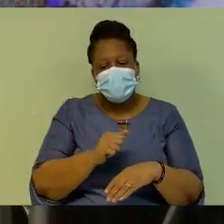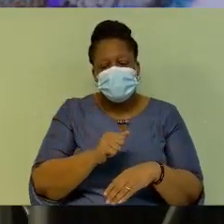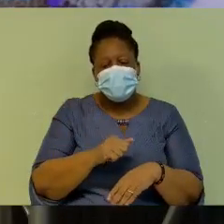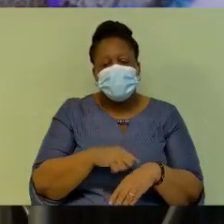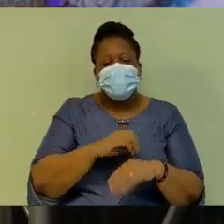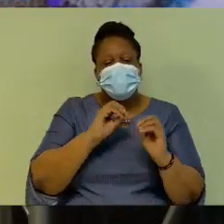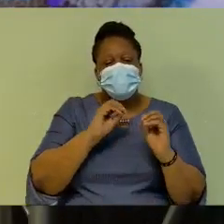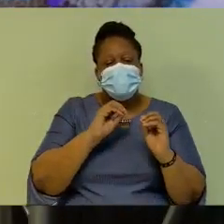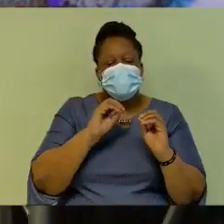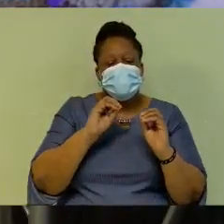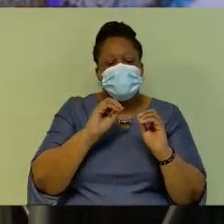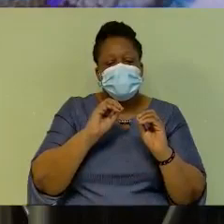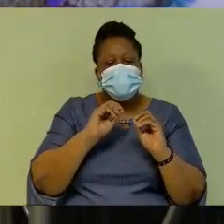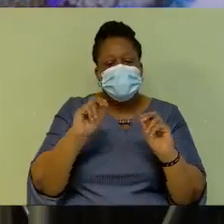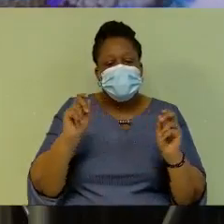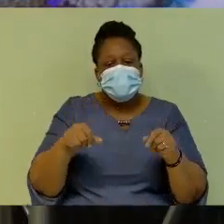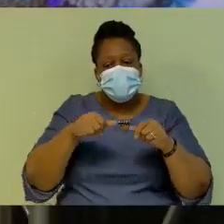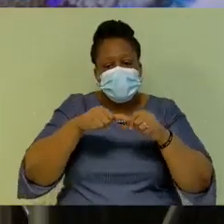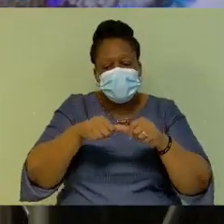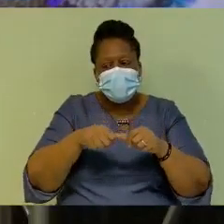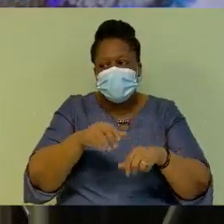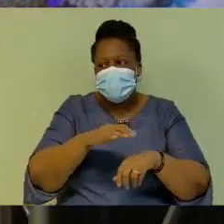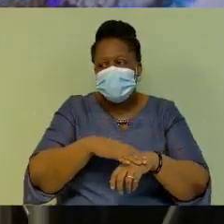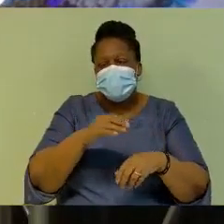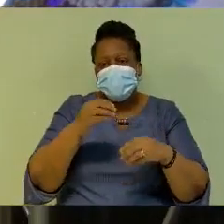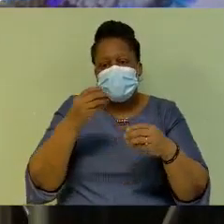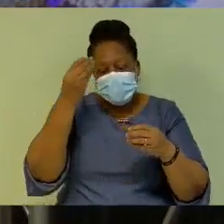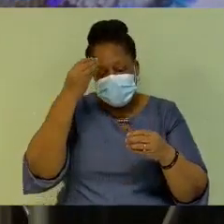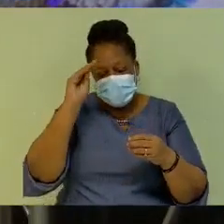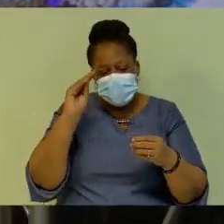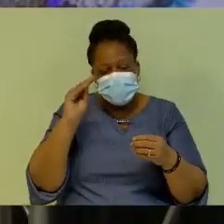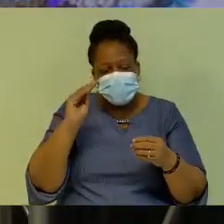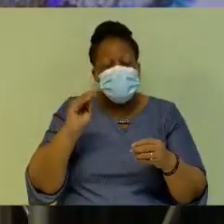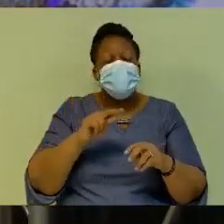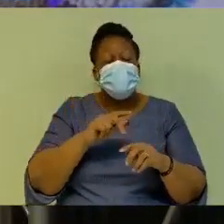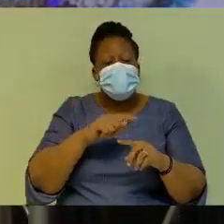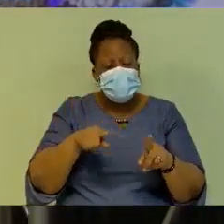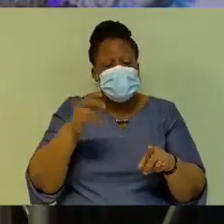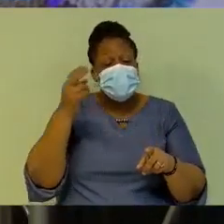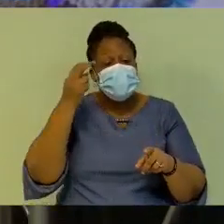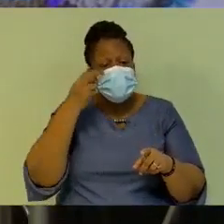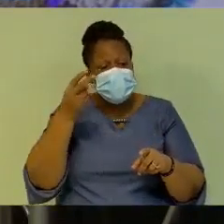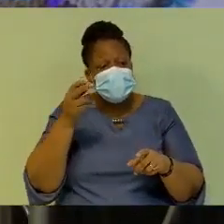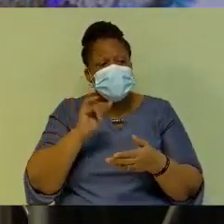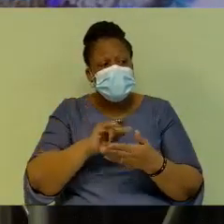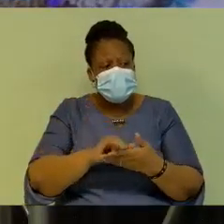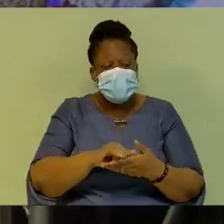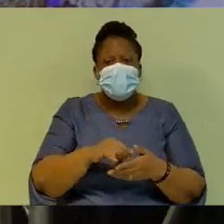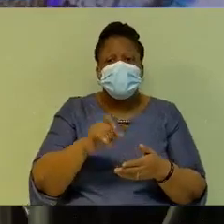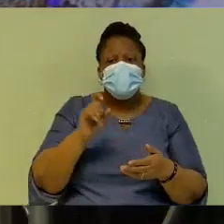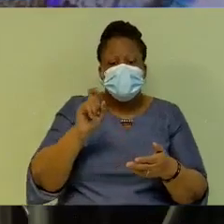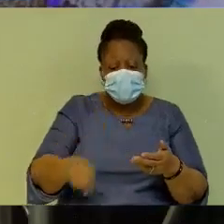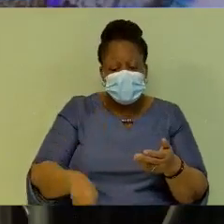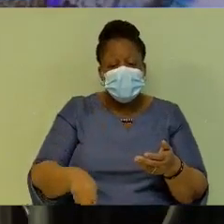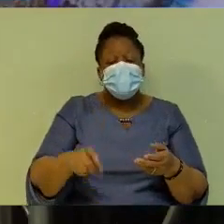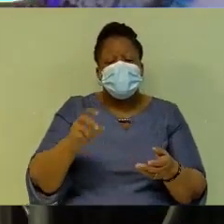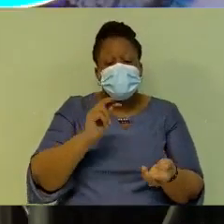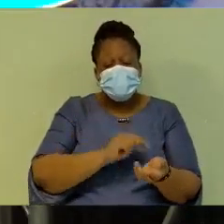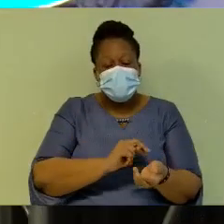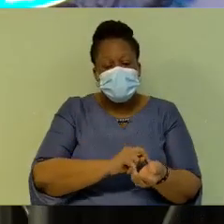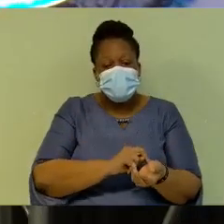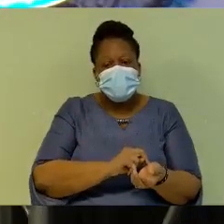see nurses, doctors, and healthcare workers becoming indispensable. In every health situation,